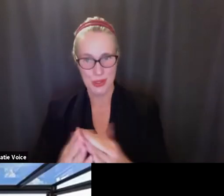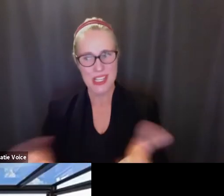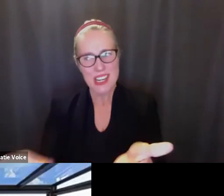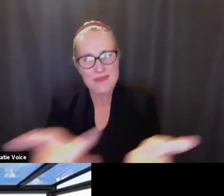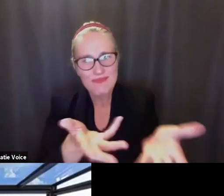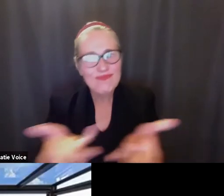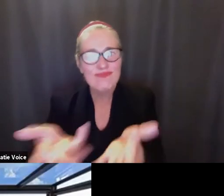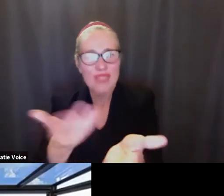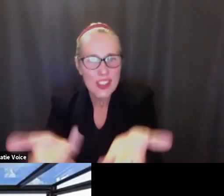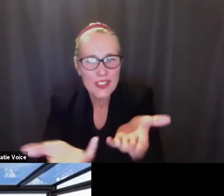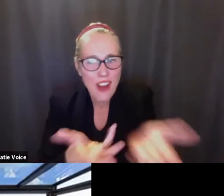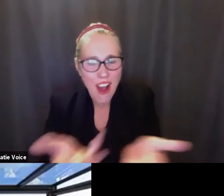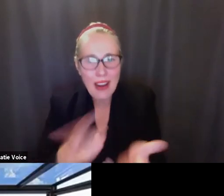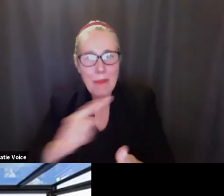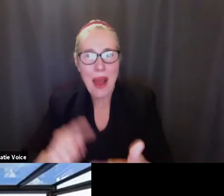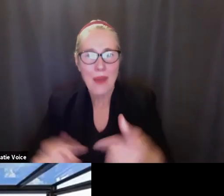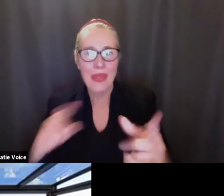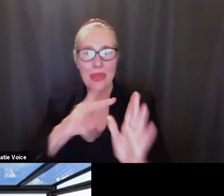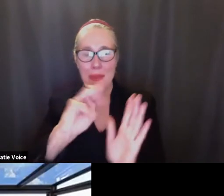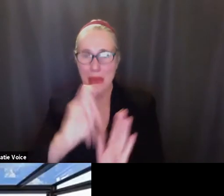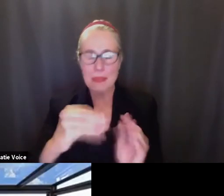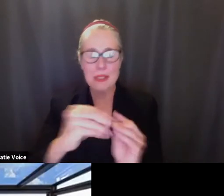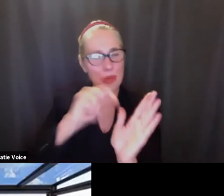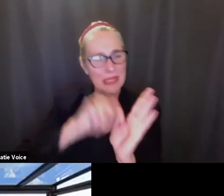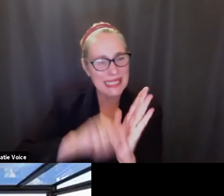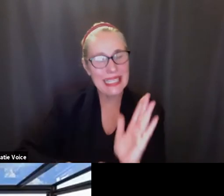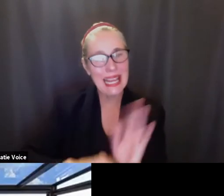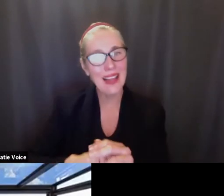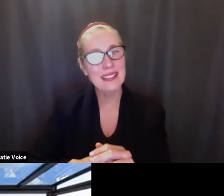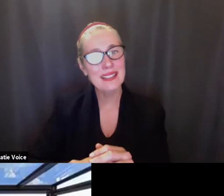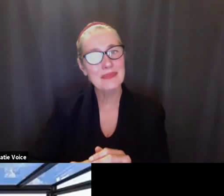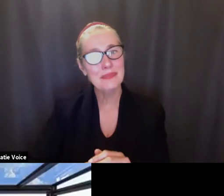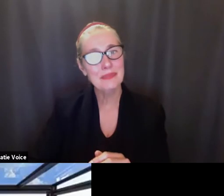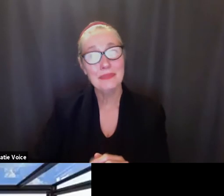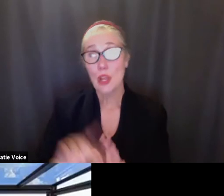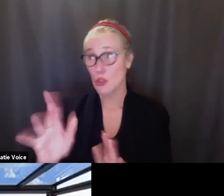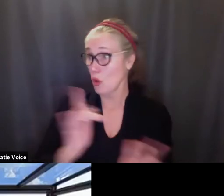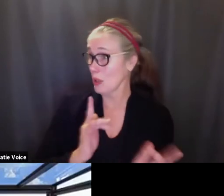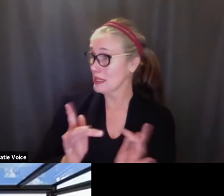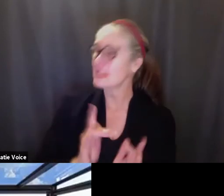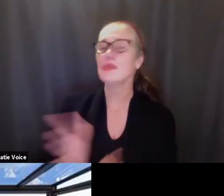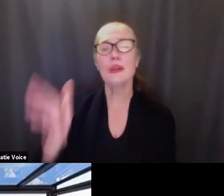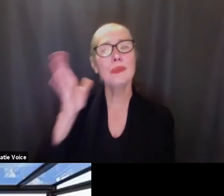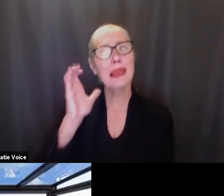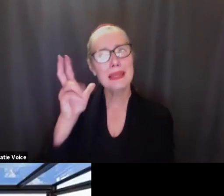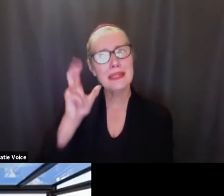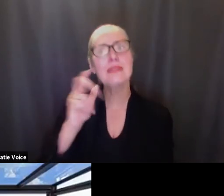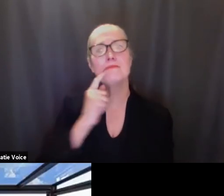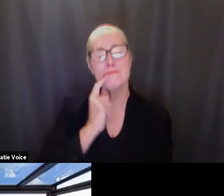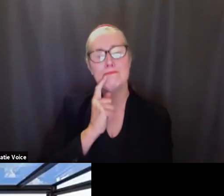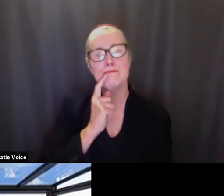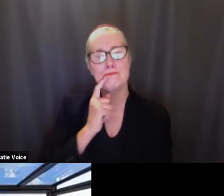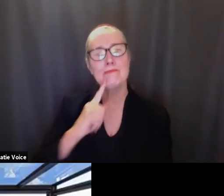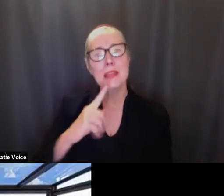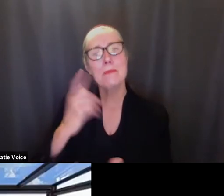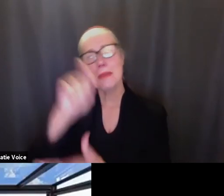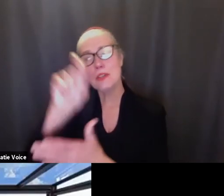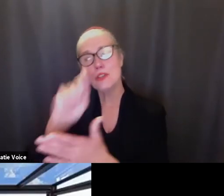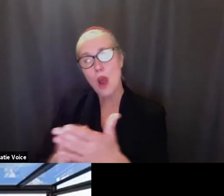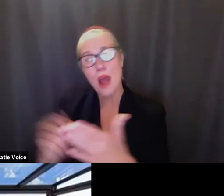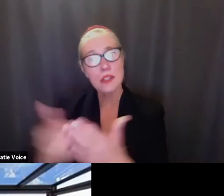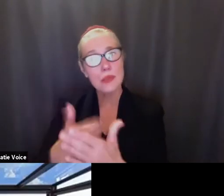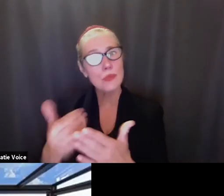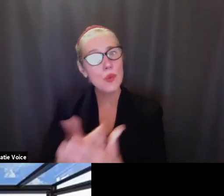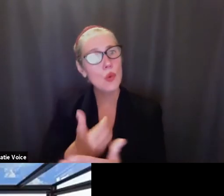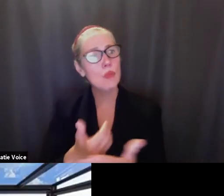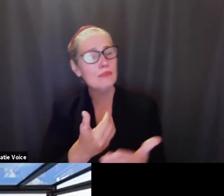greater detail about these maps listen to considerations and then go to work to draw some next scenarios